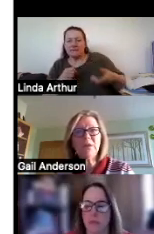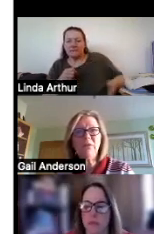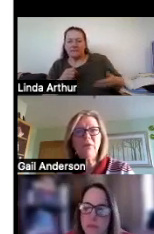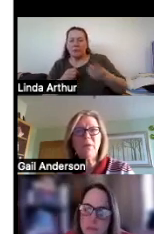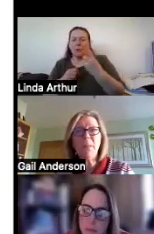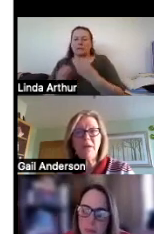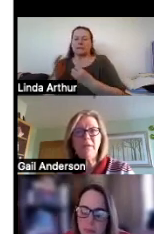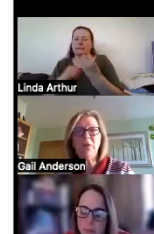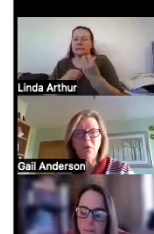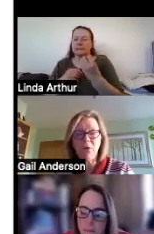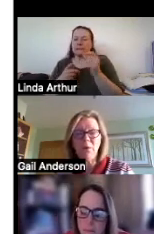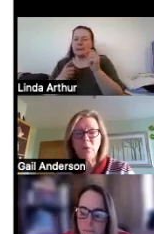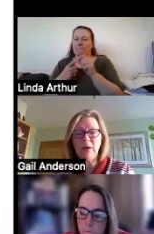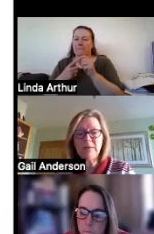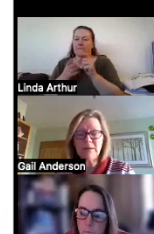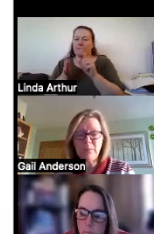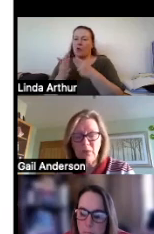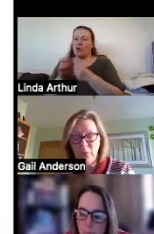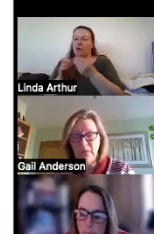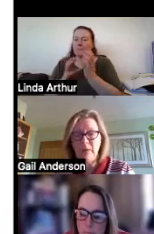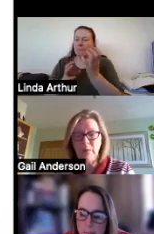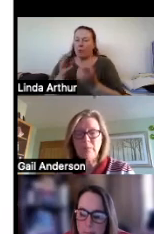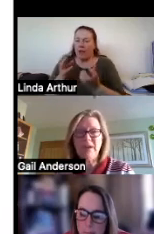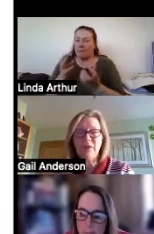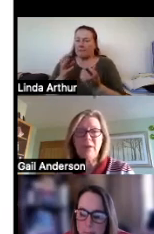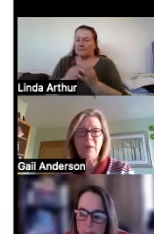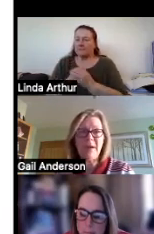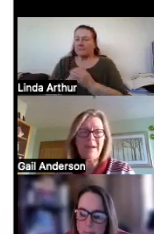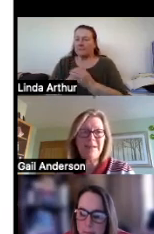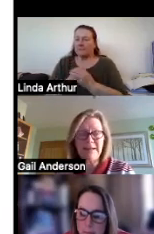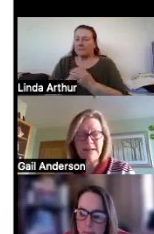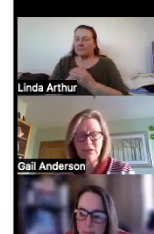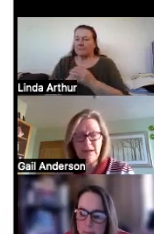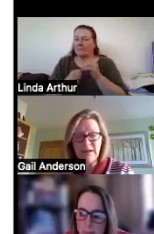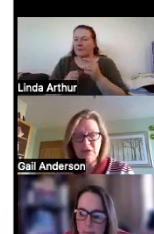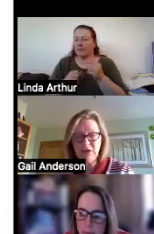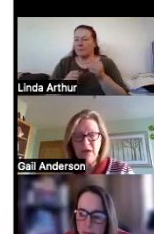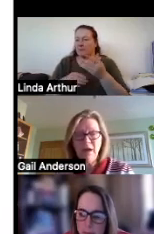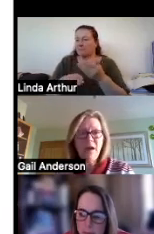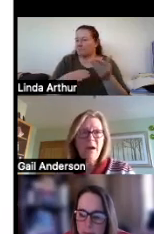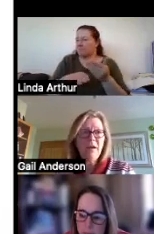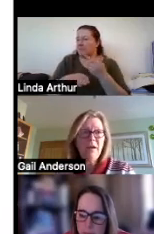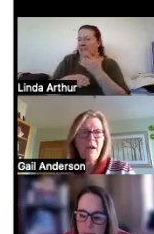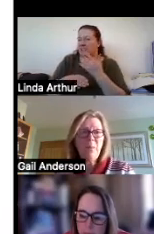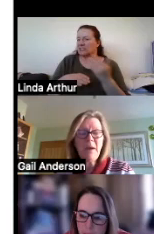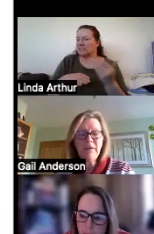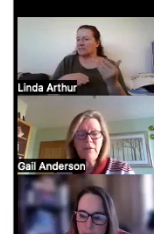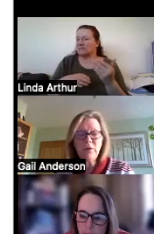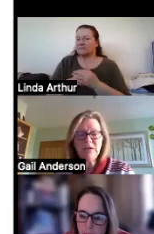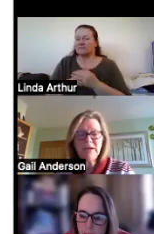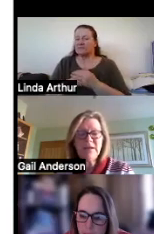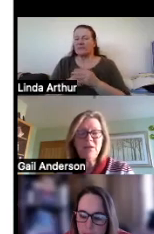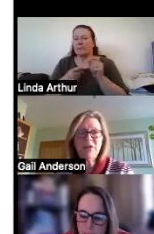will suffer pelvic organ prolapse, although that will generally be at a later age. Pelvic